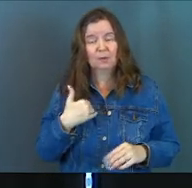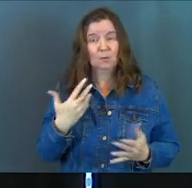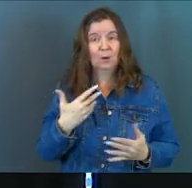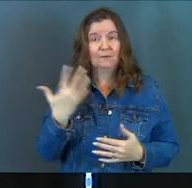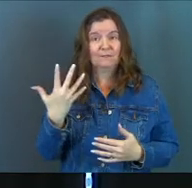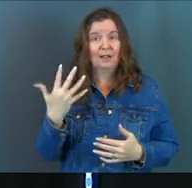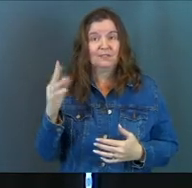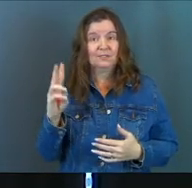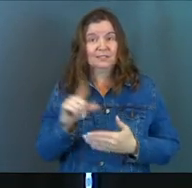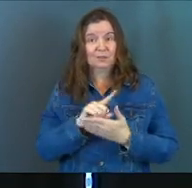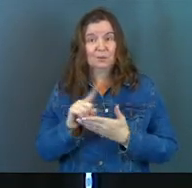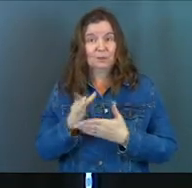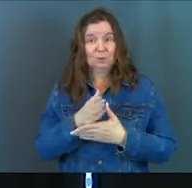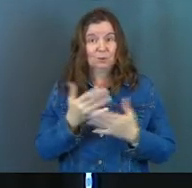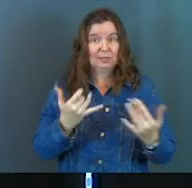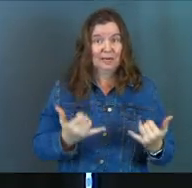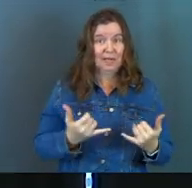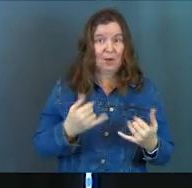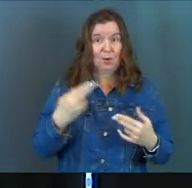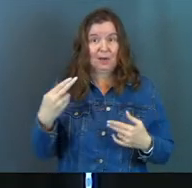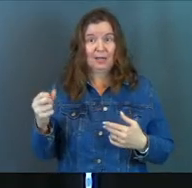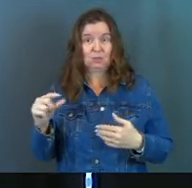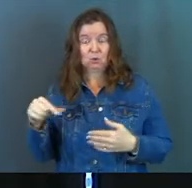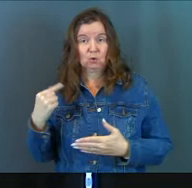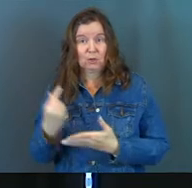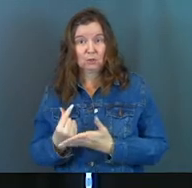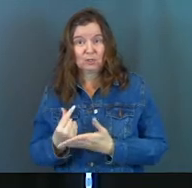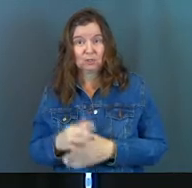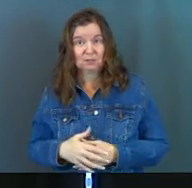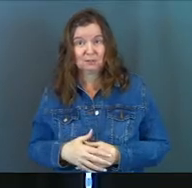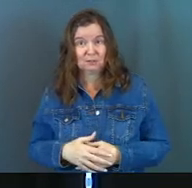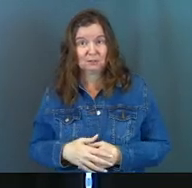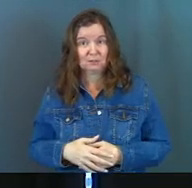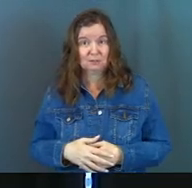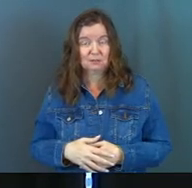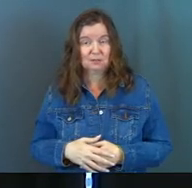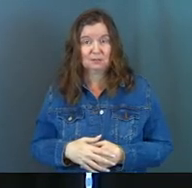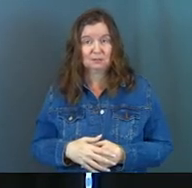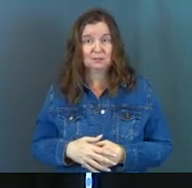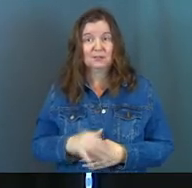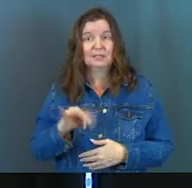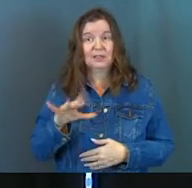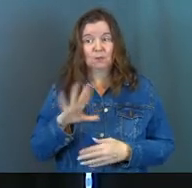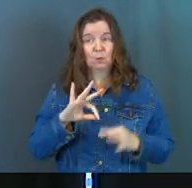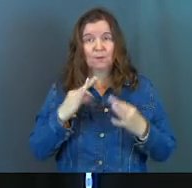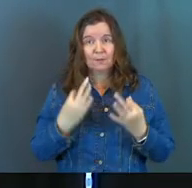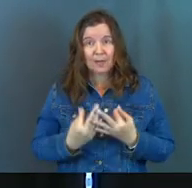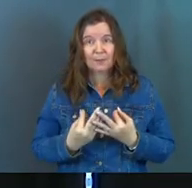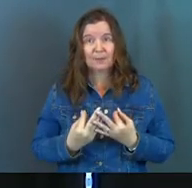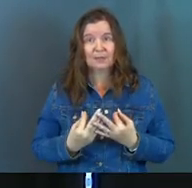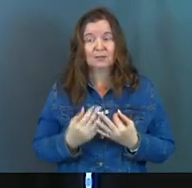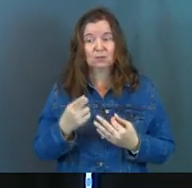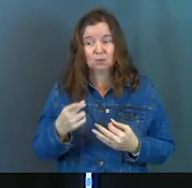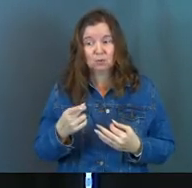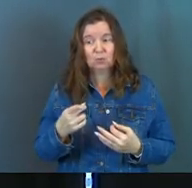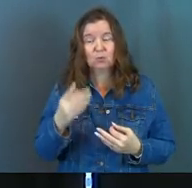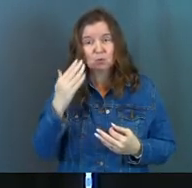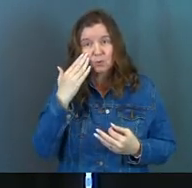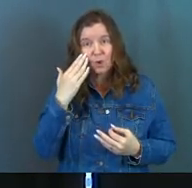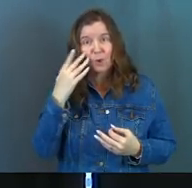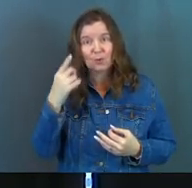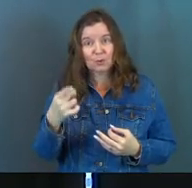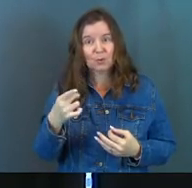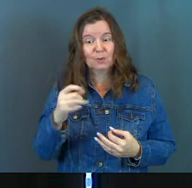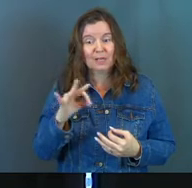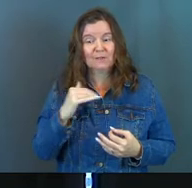what, 5 or 6 weeks between now and high school graduations? If your family, like,